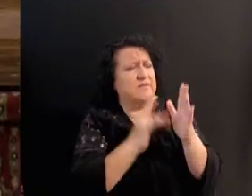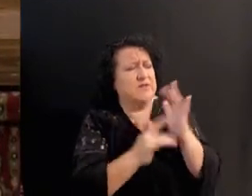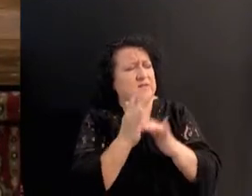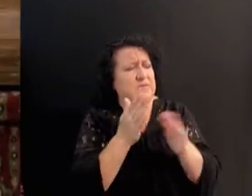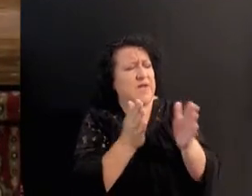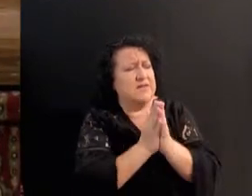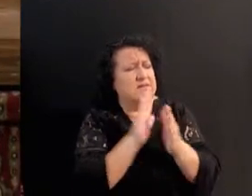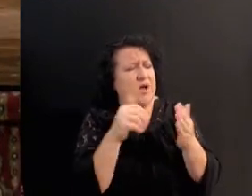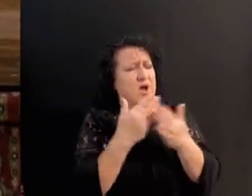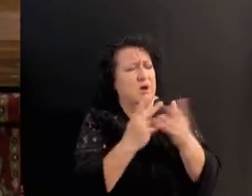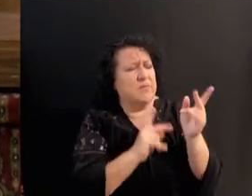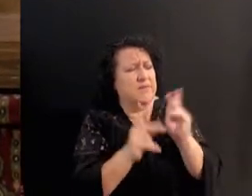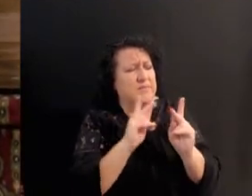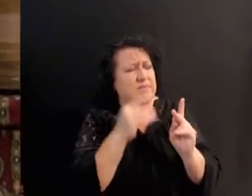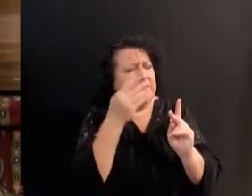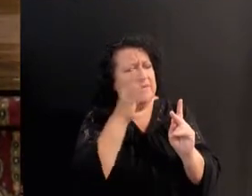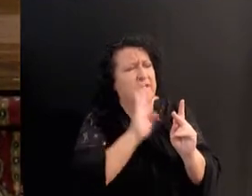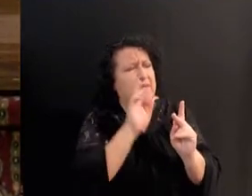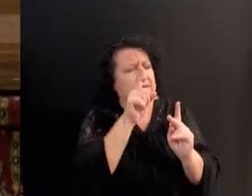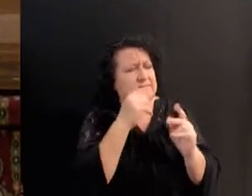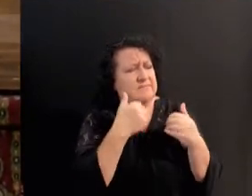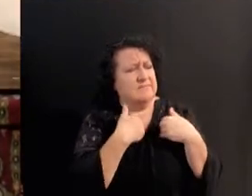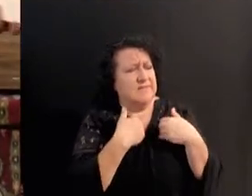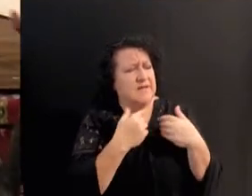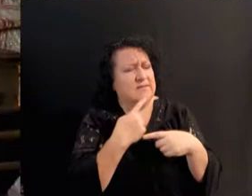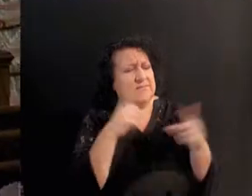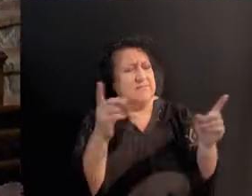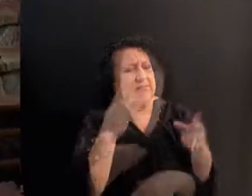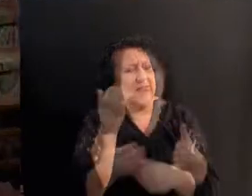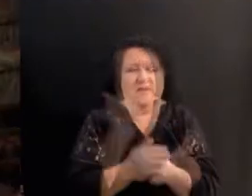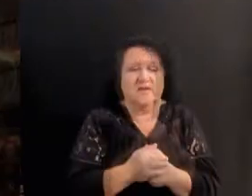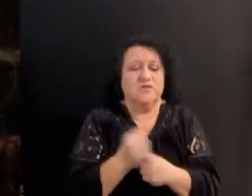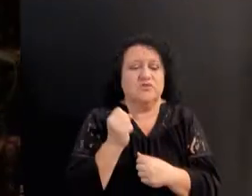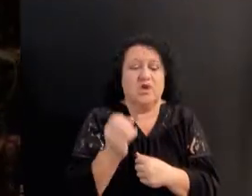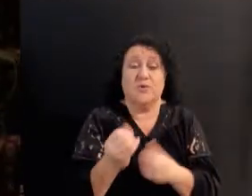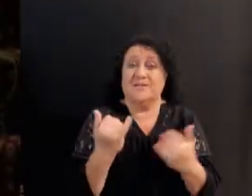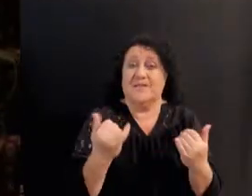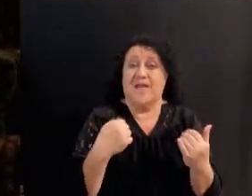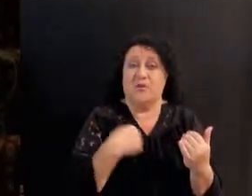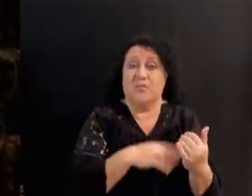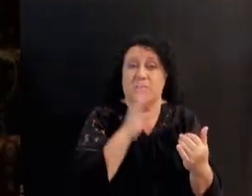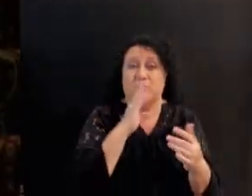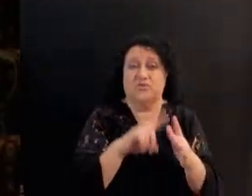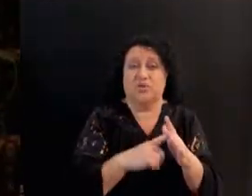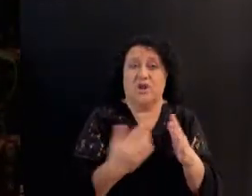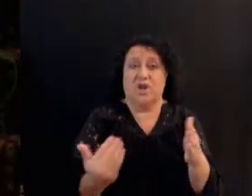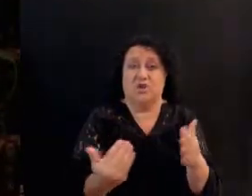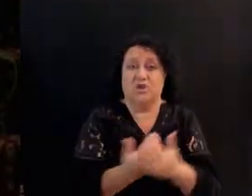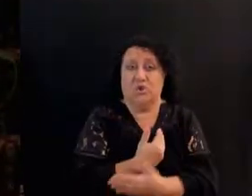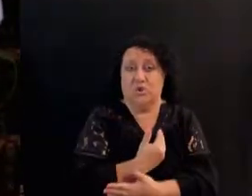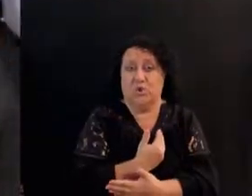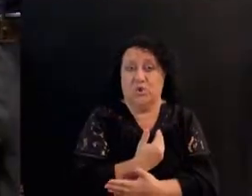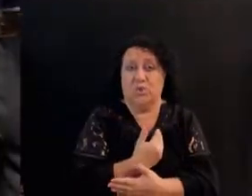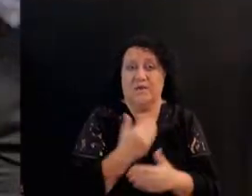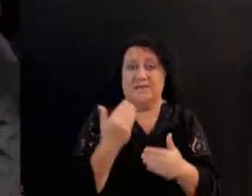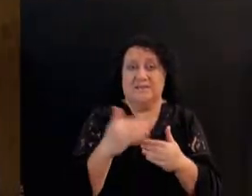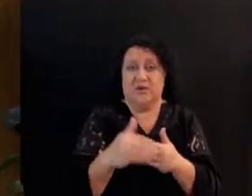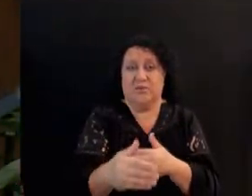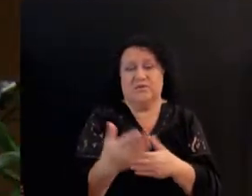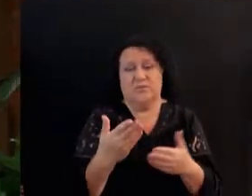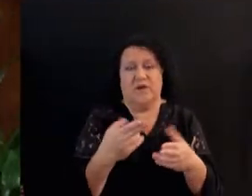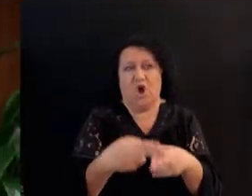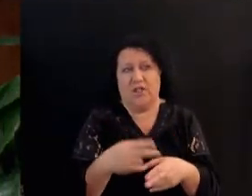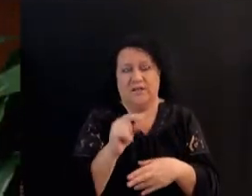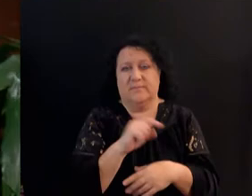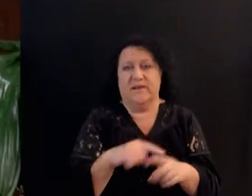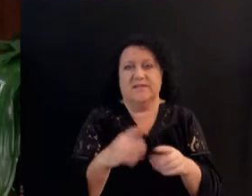amen, amen. You may be seated, you may be seated. Today, we are going to start a new series, you might call it, but it's a